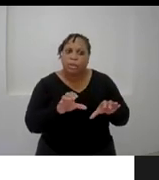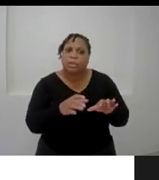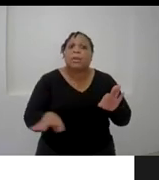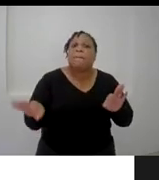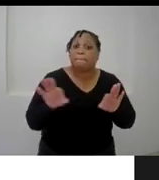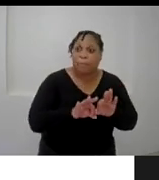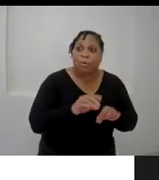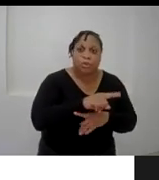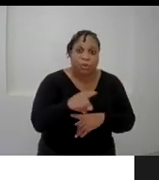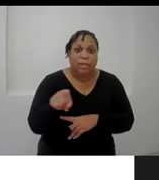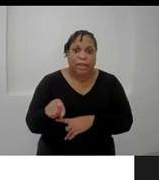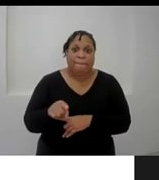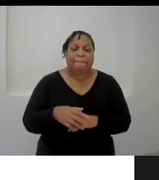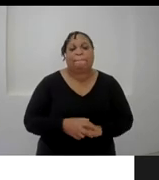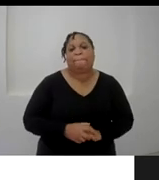them.